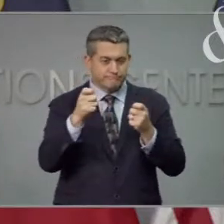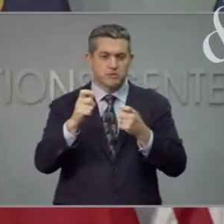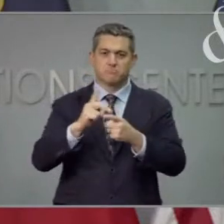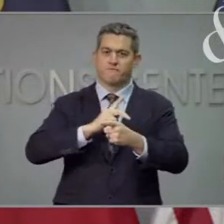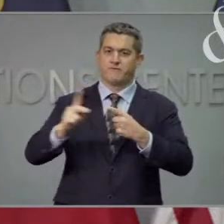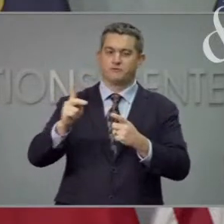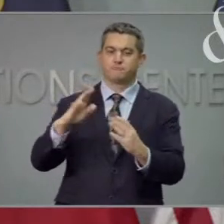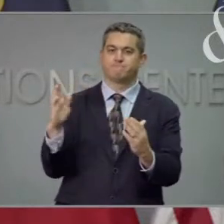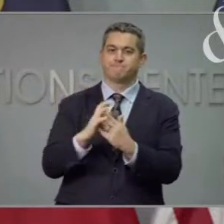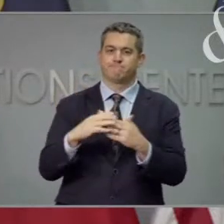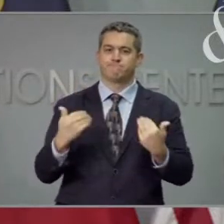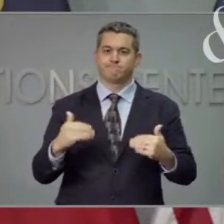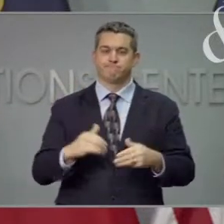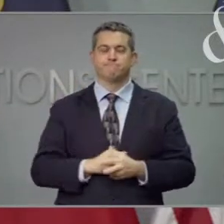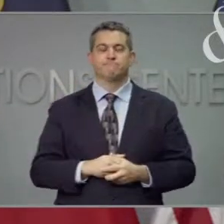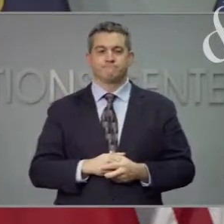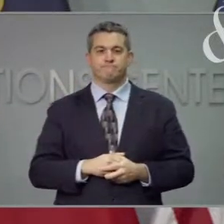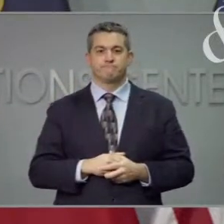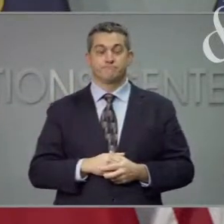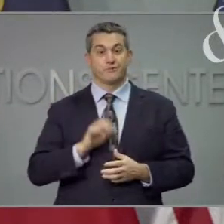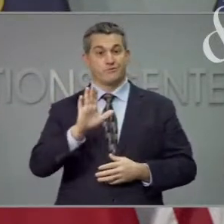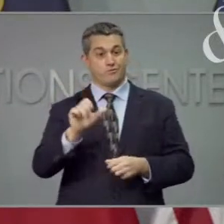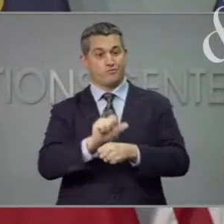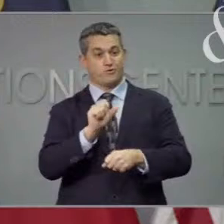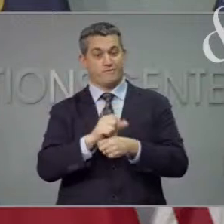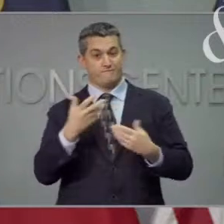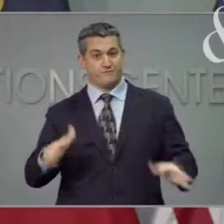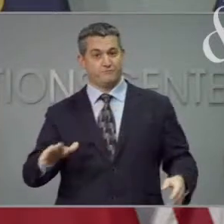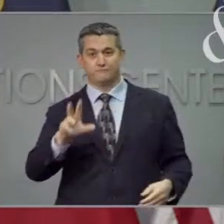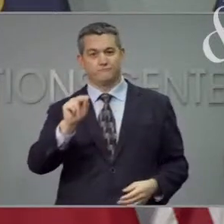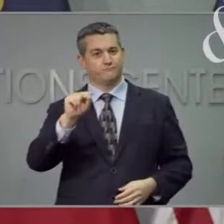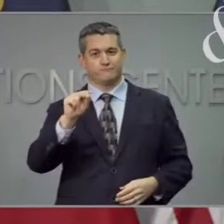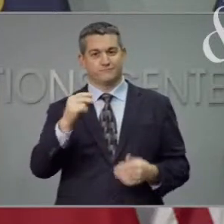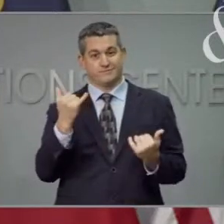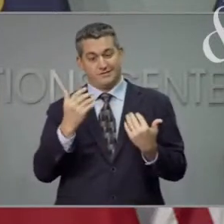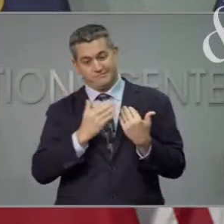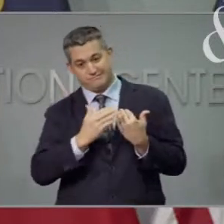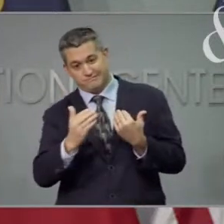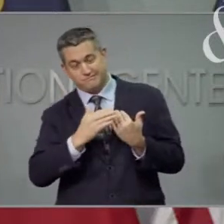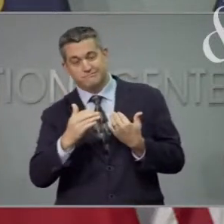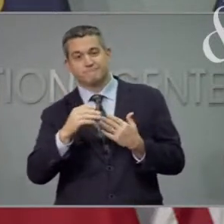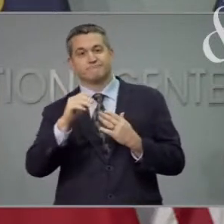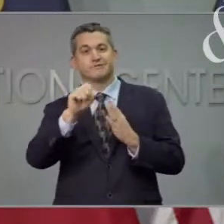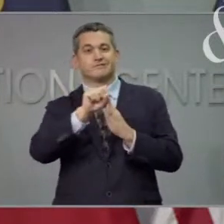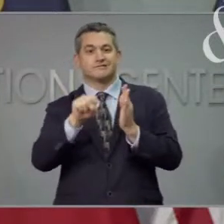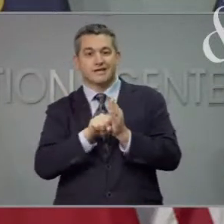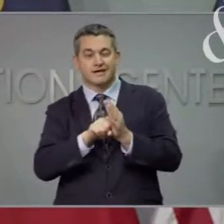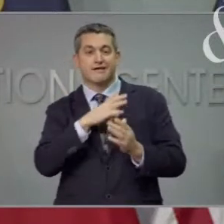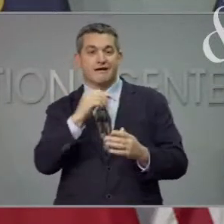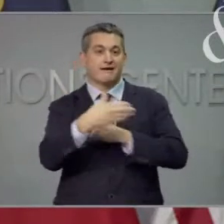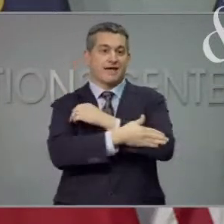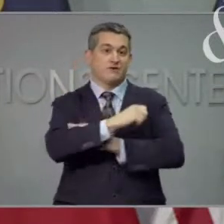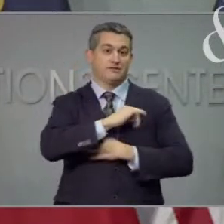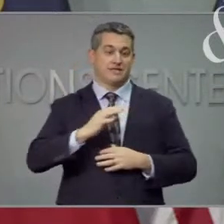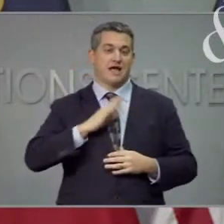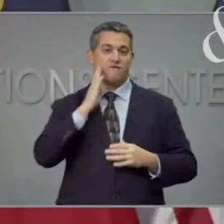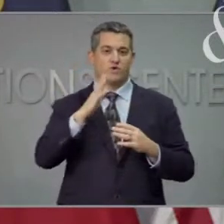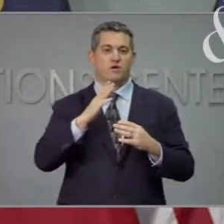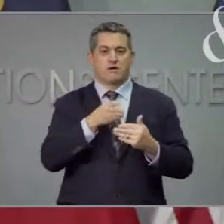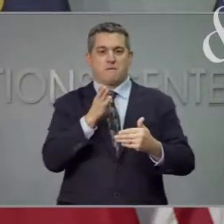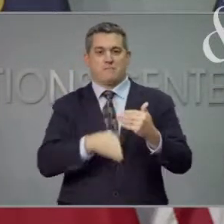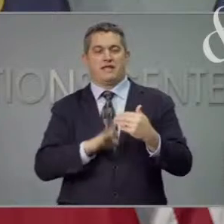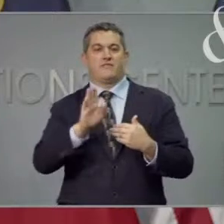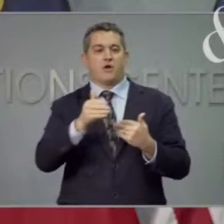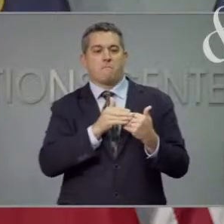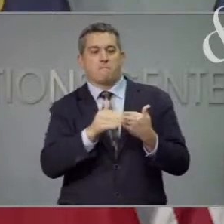professionalism. Their work is not yet complete. In the coming days, state and county staff will complete